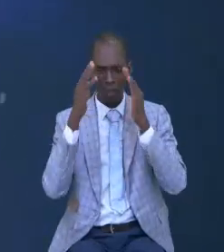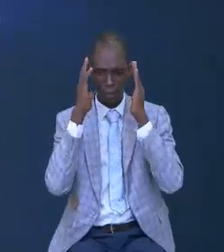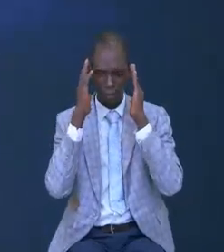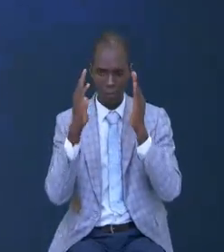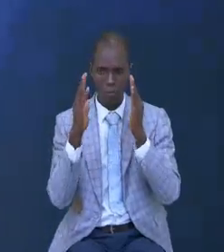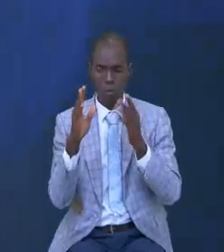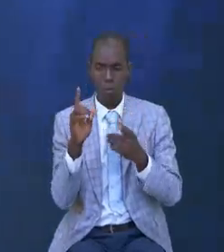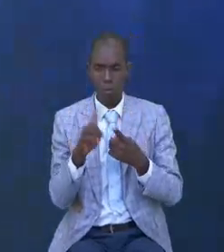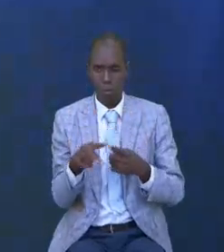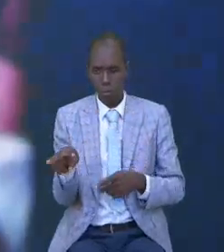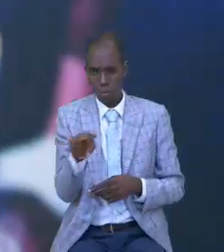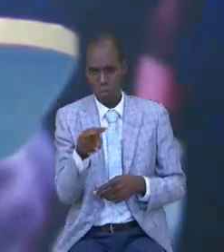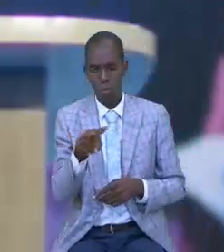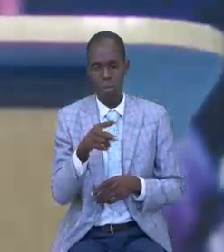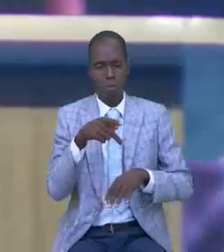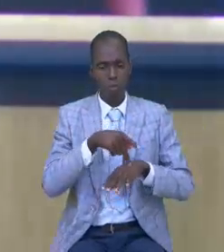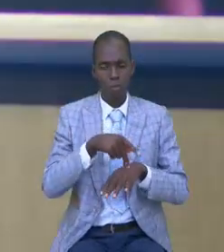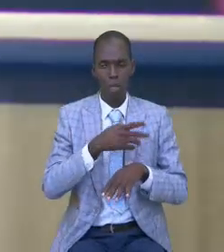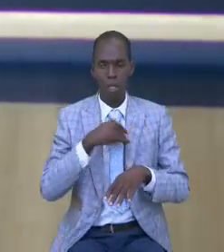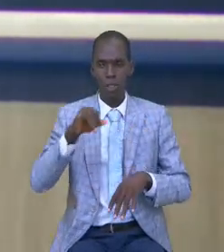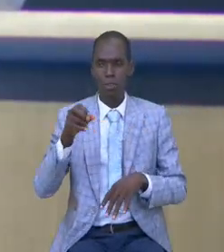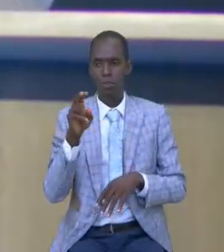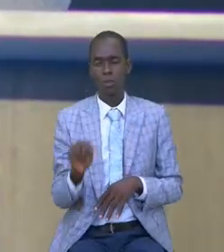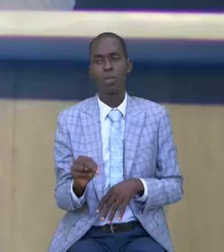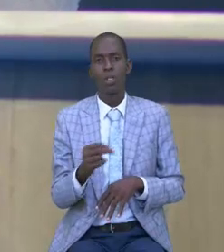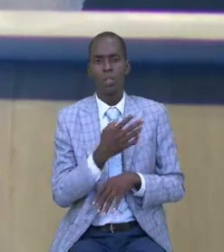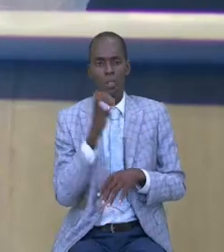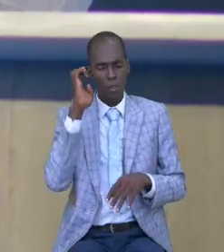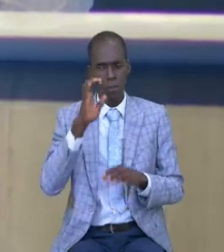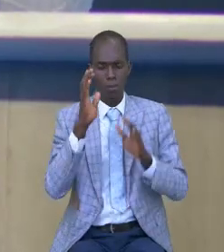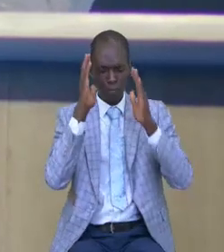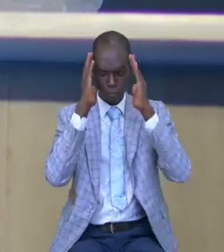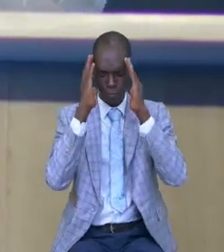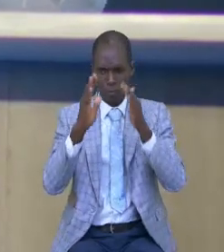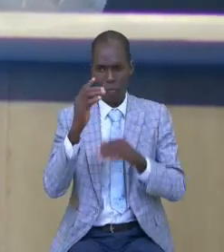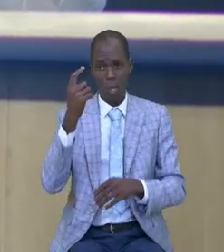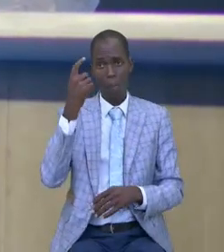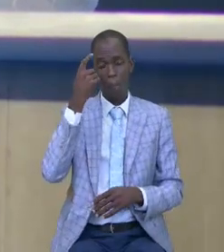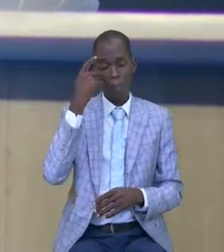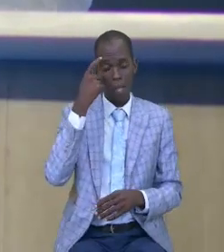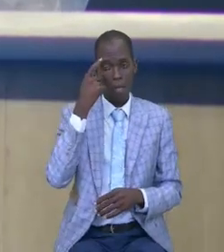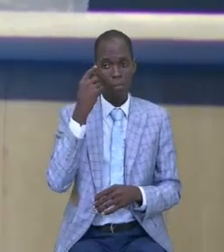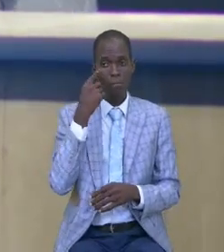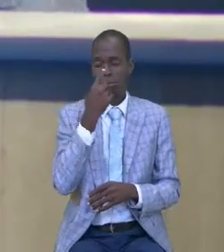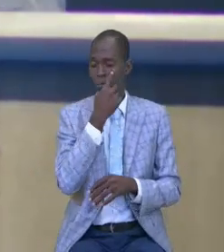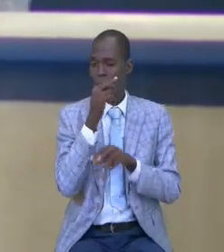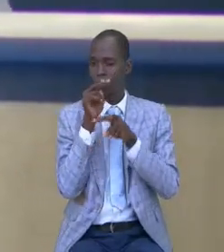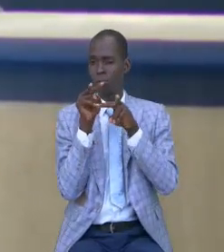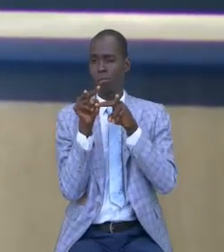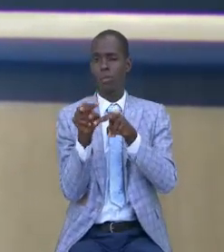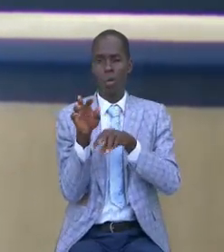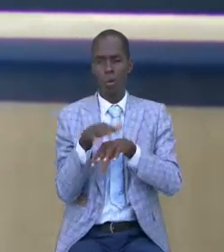paid attention to them. He set his mind, his gaze upon